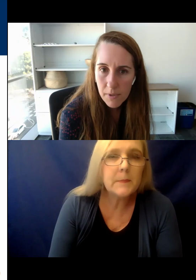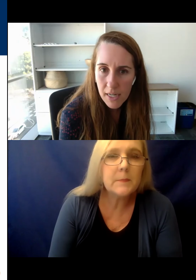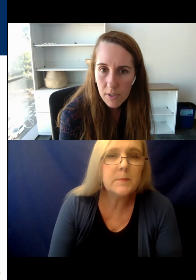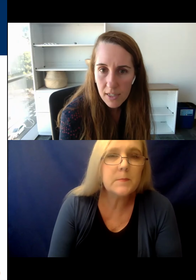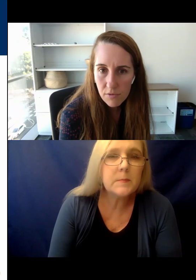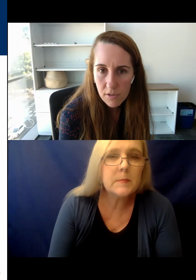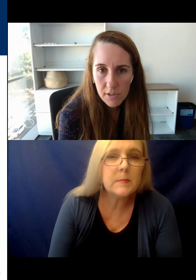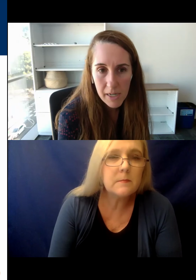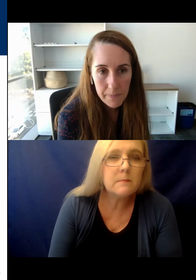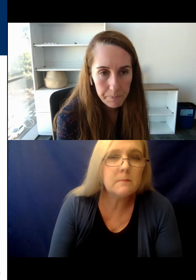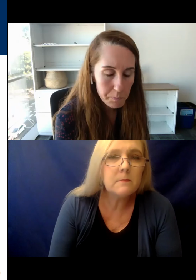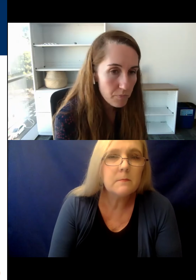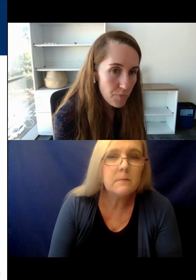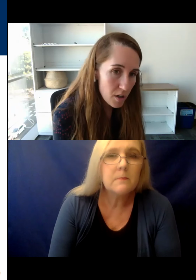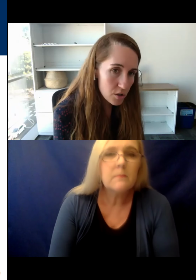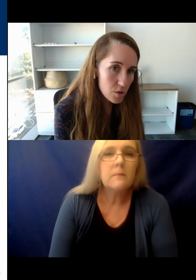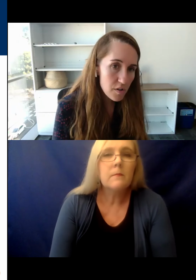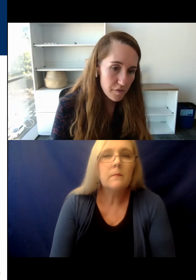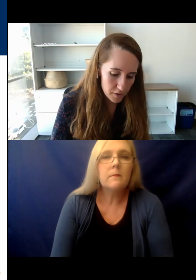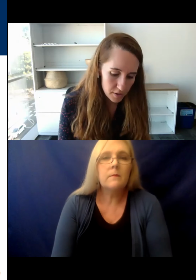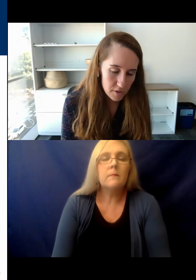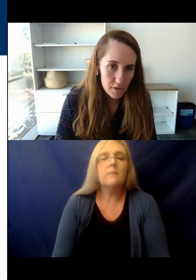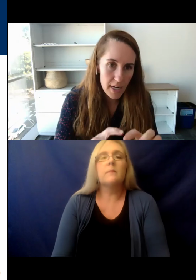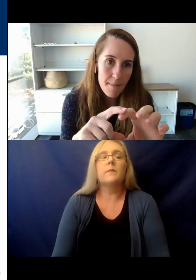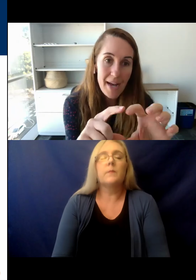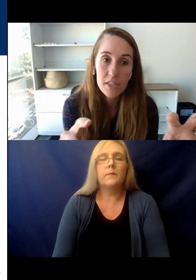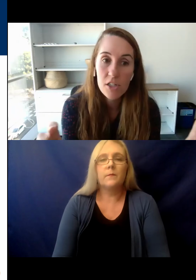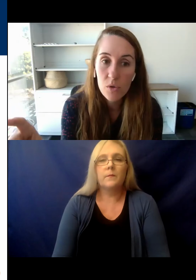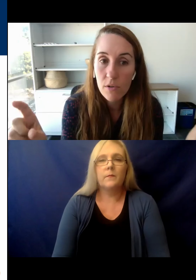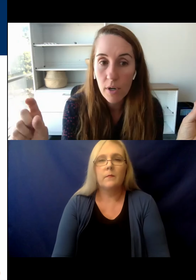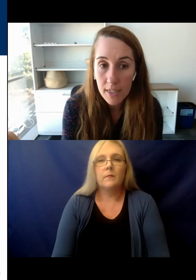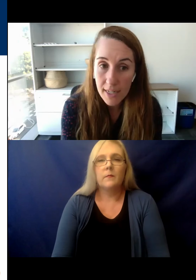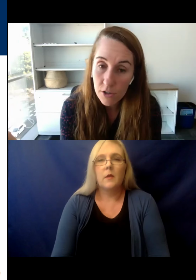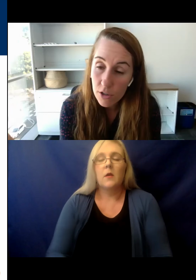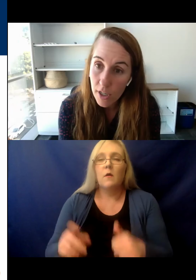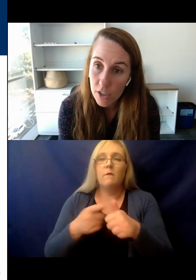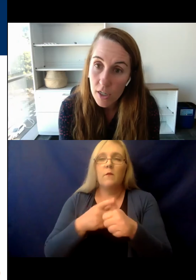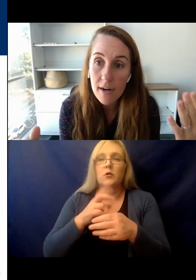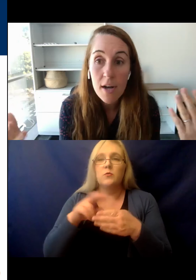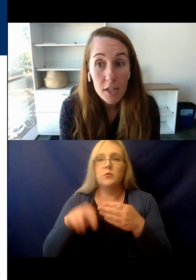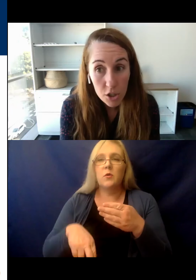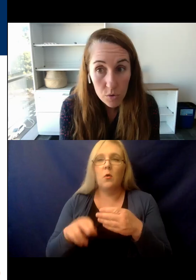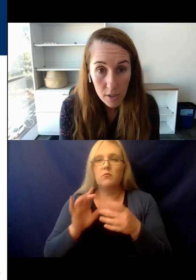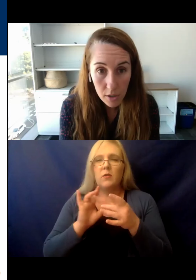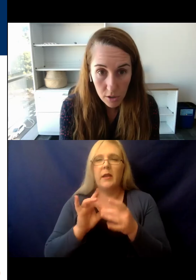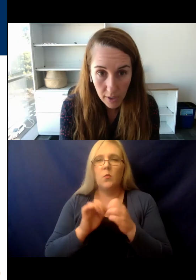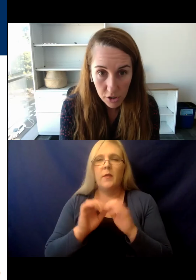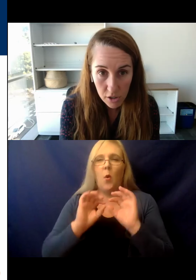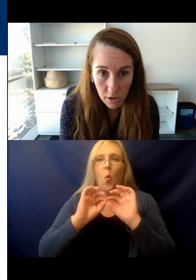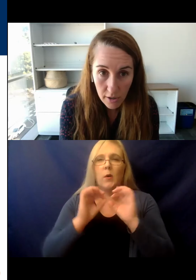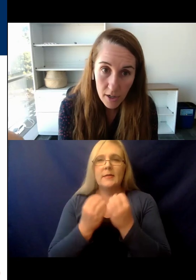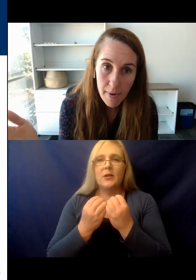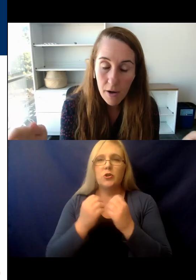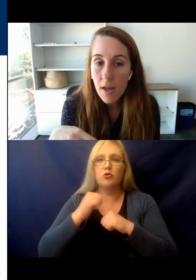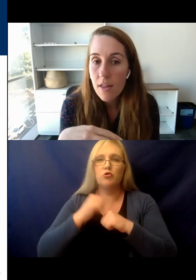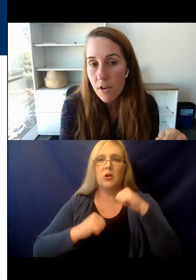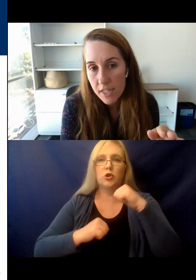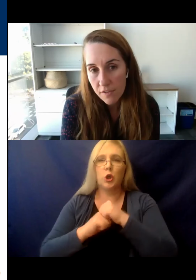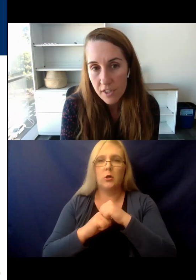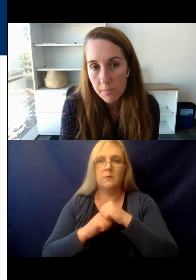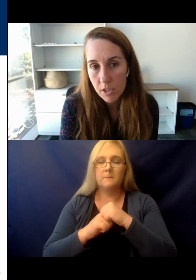kind of explain what these results mean. So the first result has to do with organizational structure, and to the question earlier